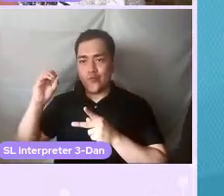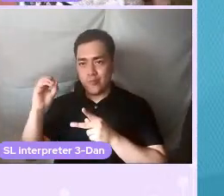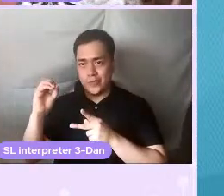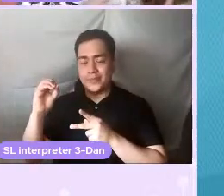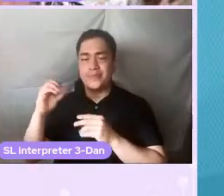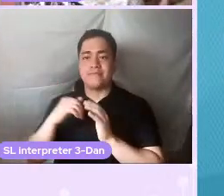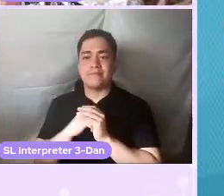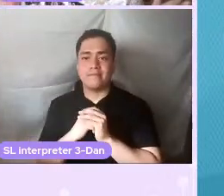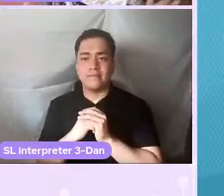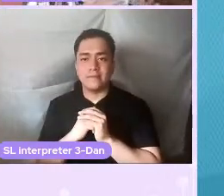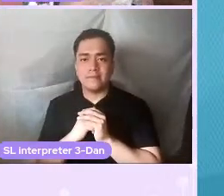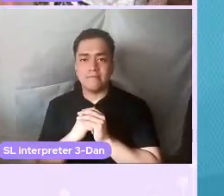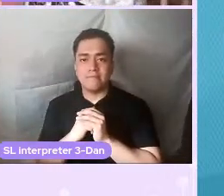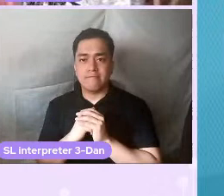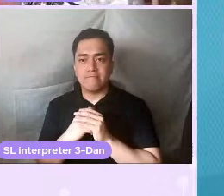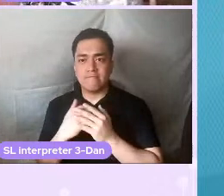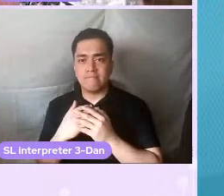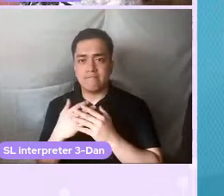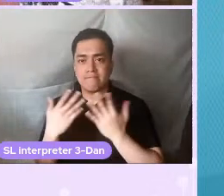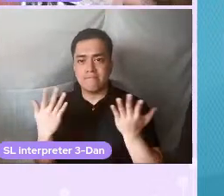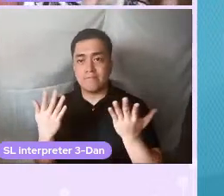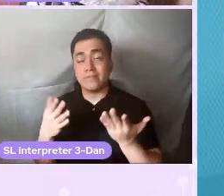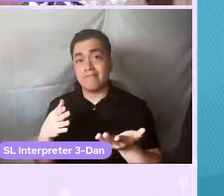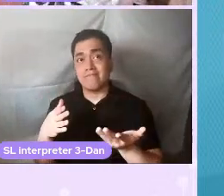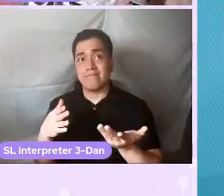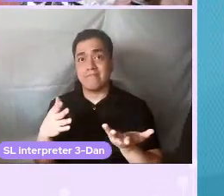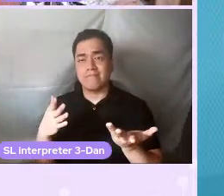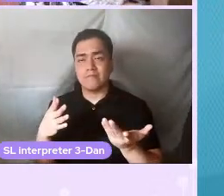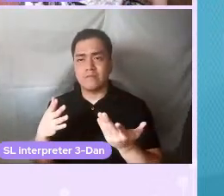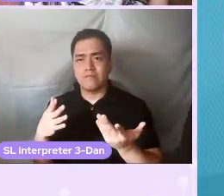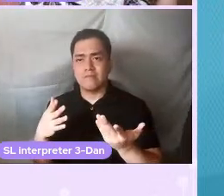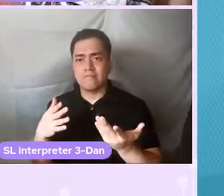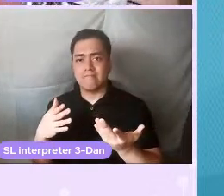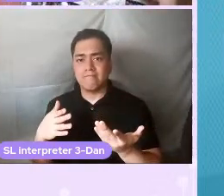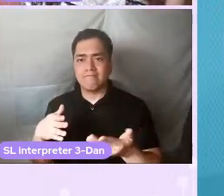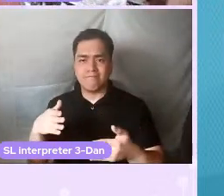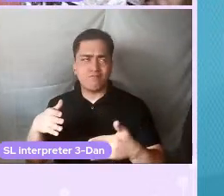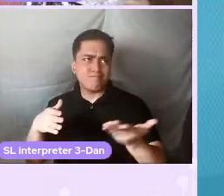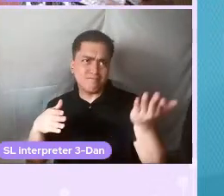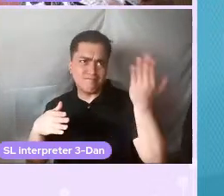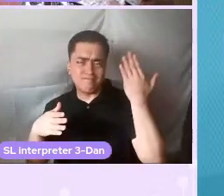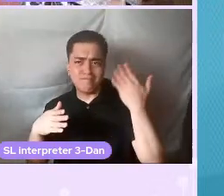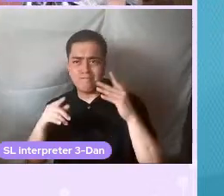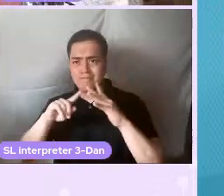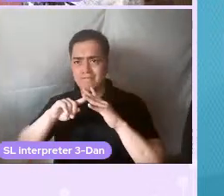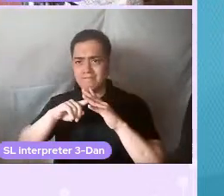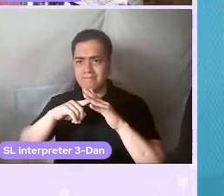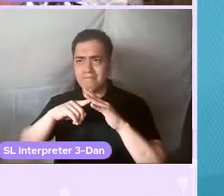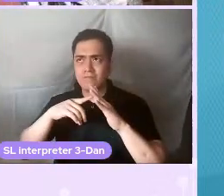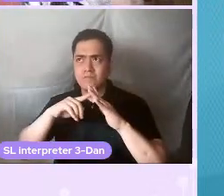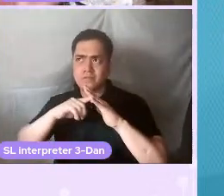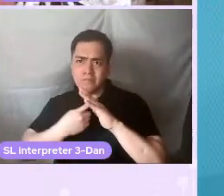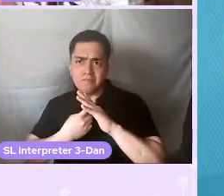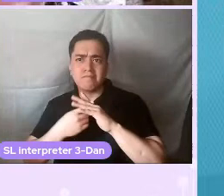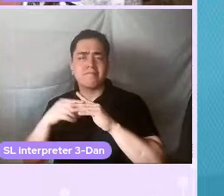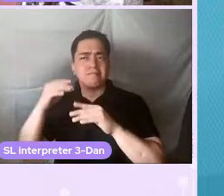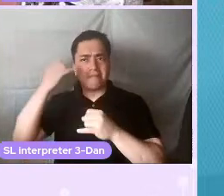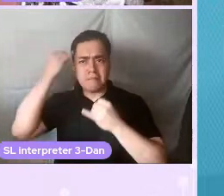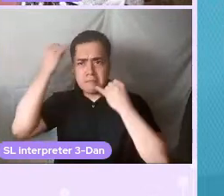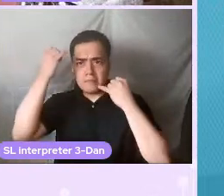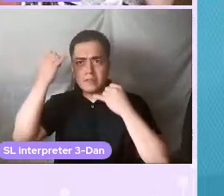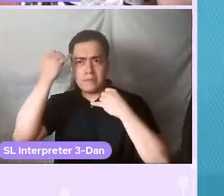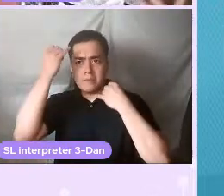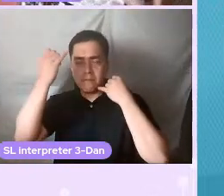And we actually work with startups across stages. So from very early stage, like you're just coming up with your idea, you're still in school, right? All the way